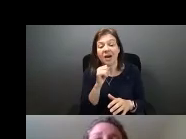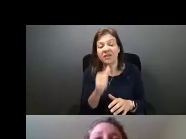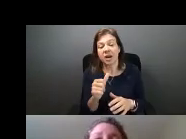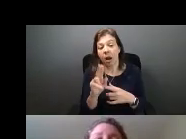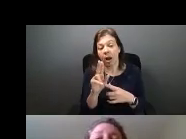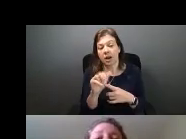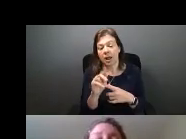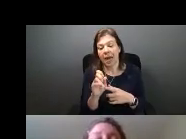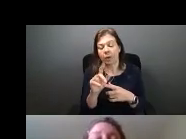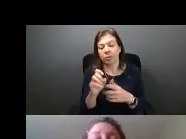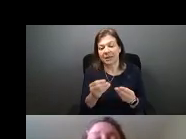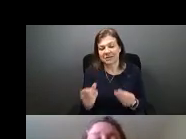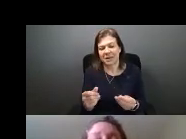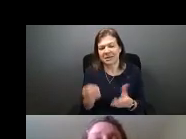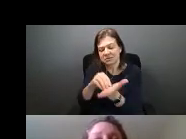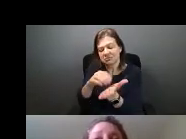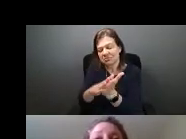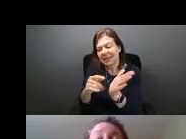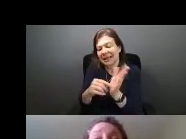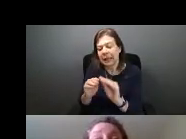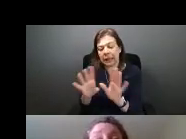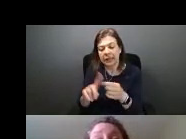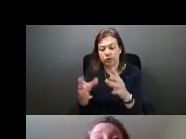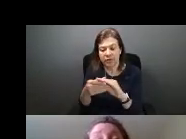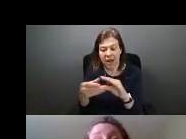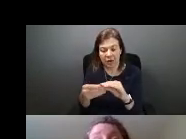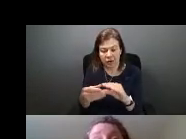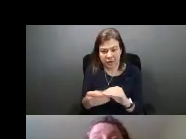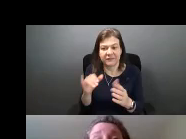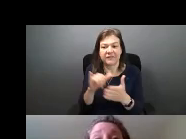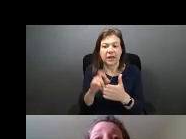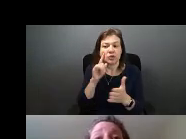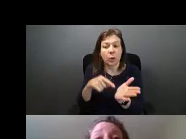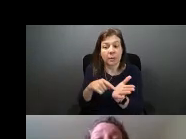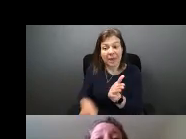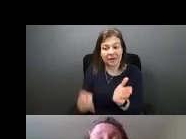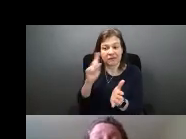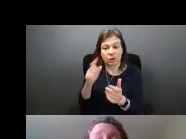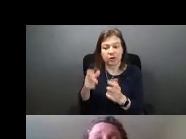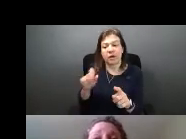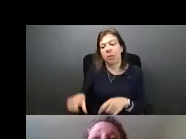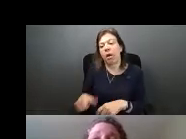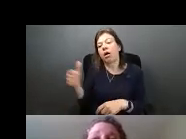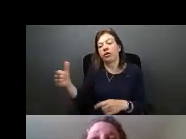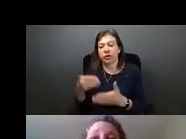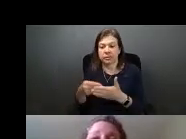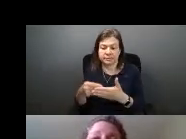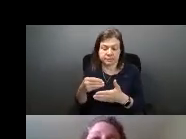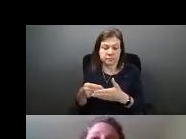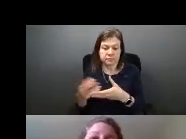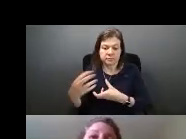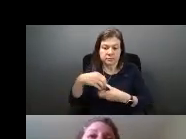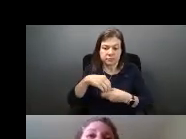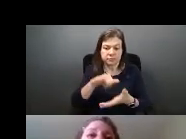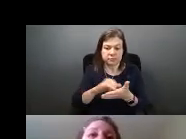know about, make sure it's clear in the narrative that you're paying for it out of other money and include that